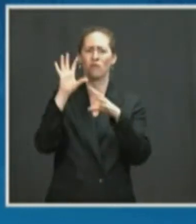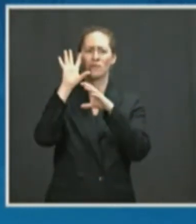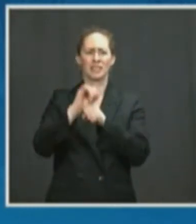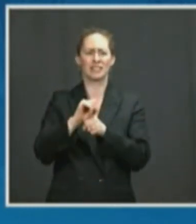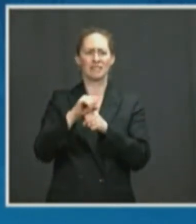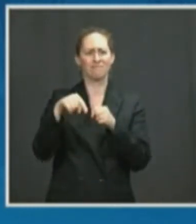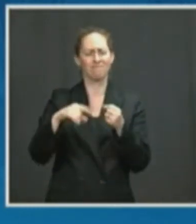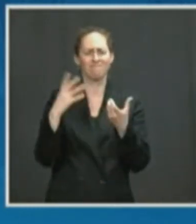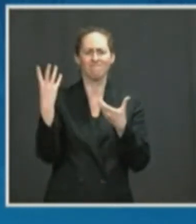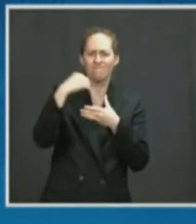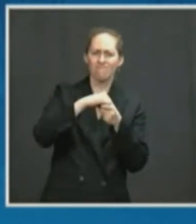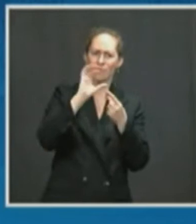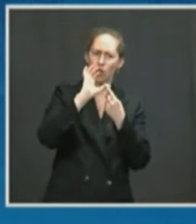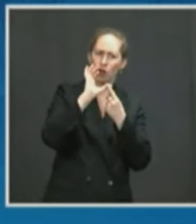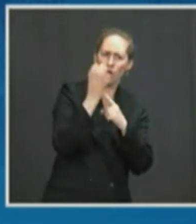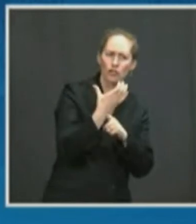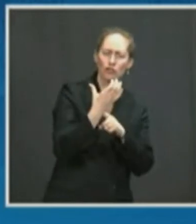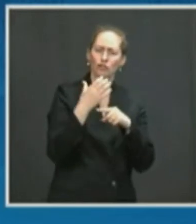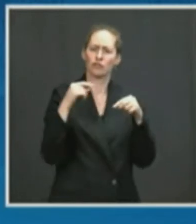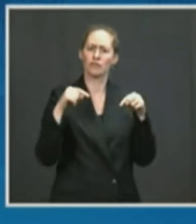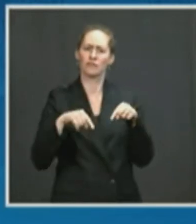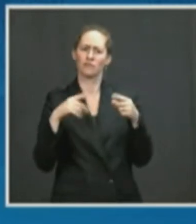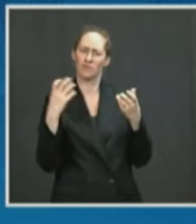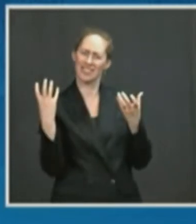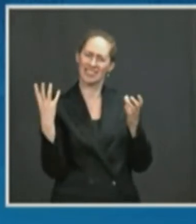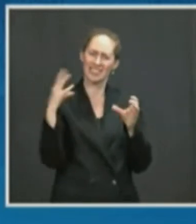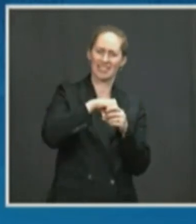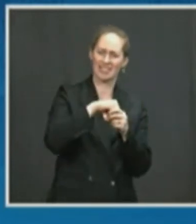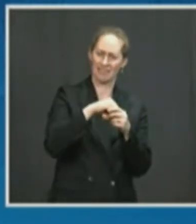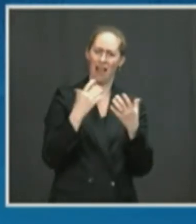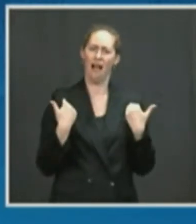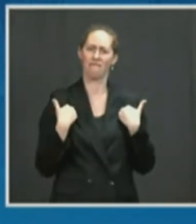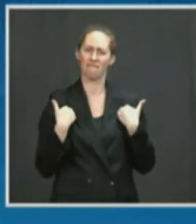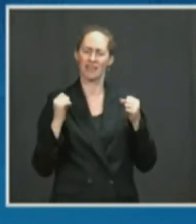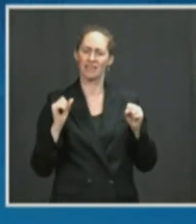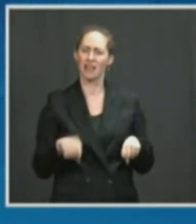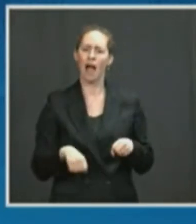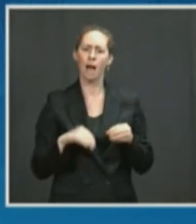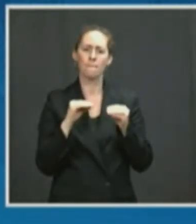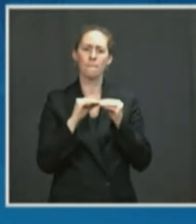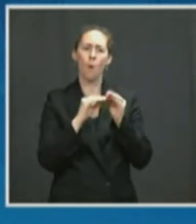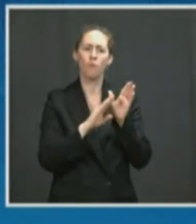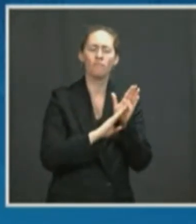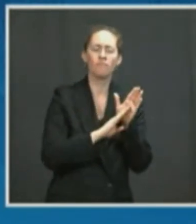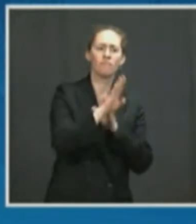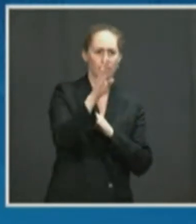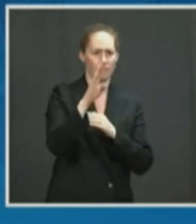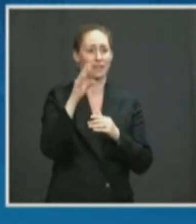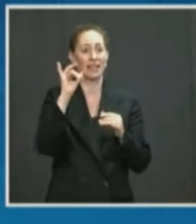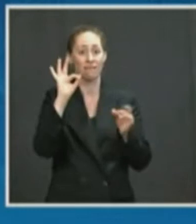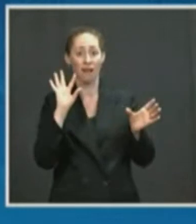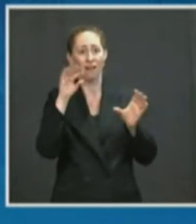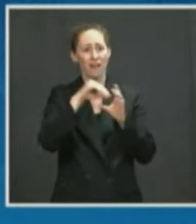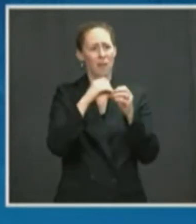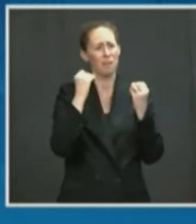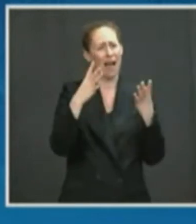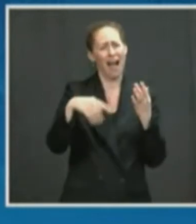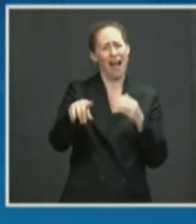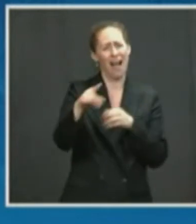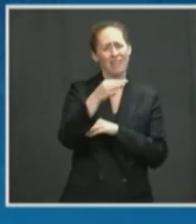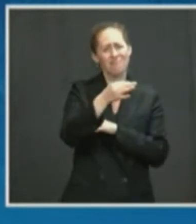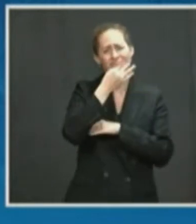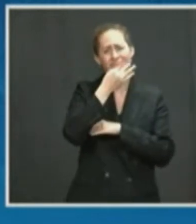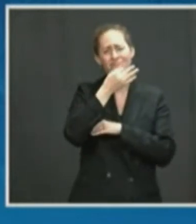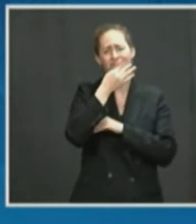culture and the economy with extraordinary skills, and therefore the ability